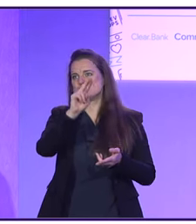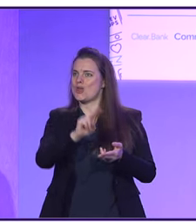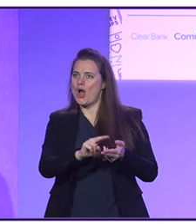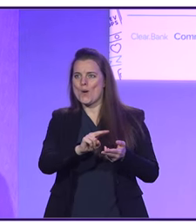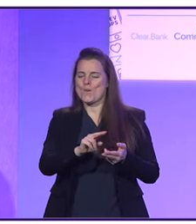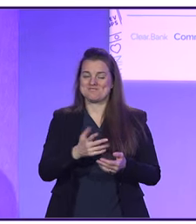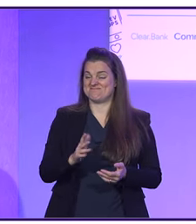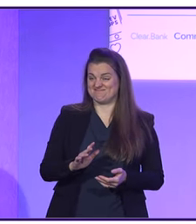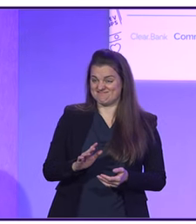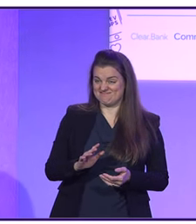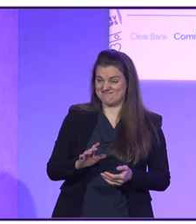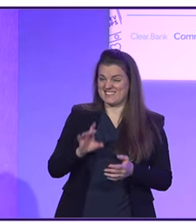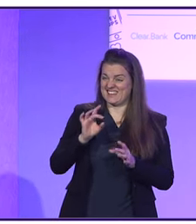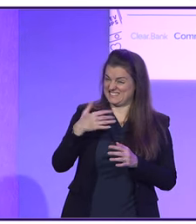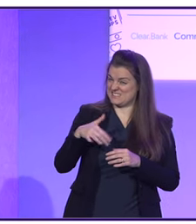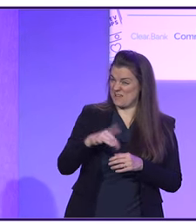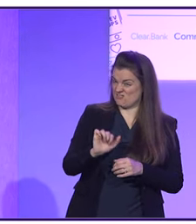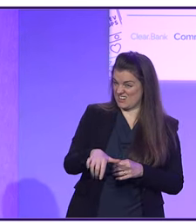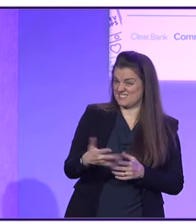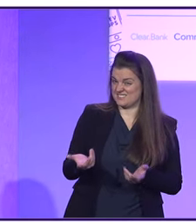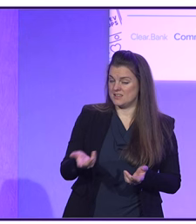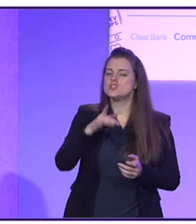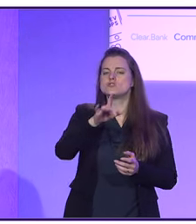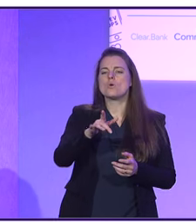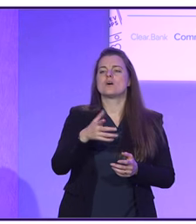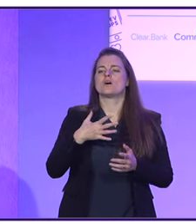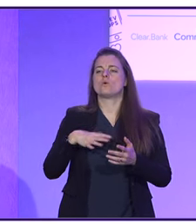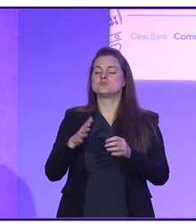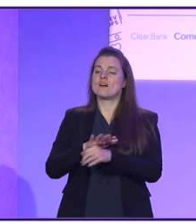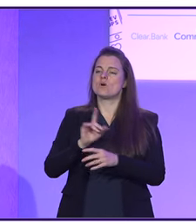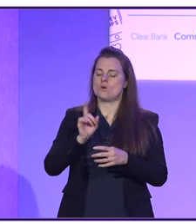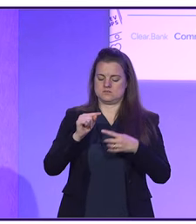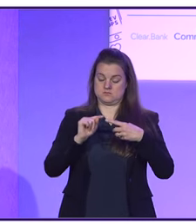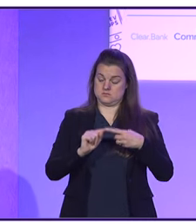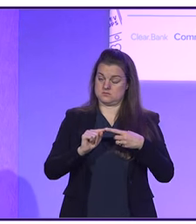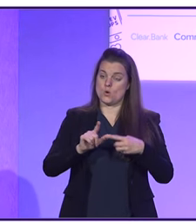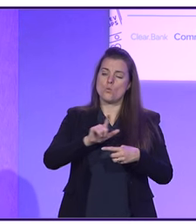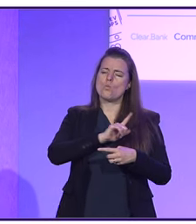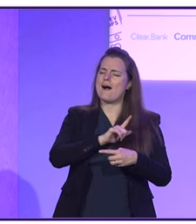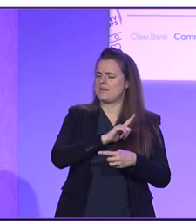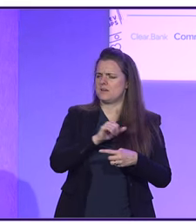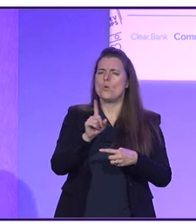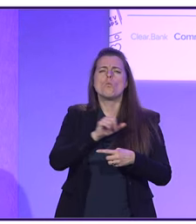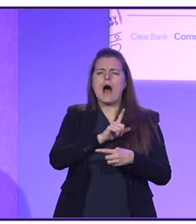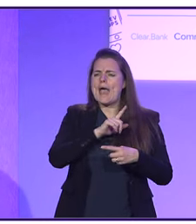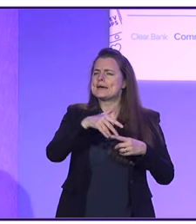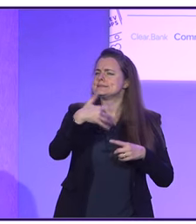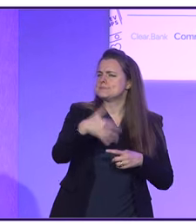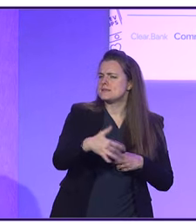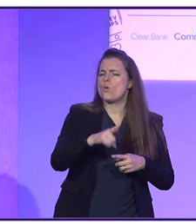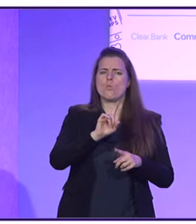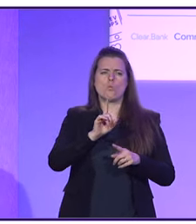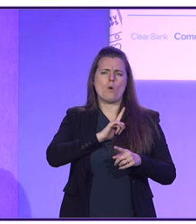what I'm going to do in this talk today is a few things. One, we're going to have a conversation about why. What is actually driving this increase in cost? What's actually